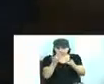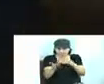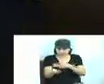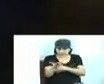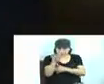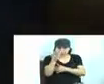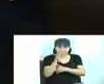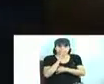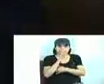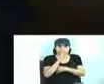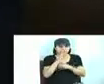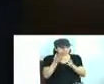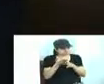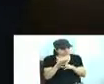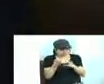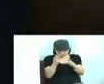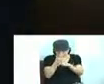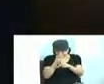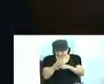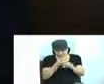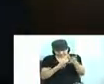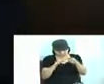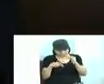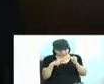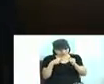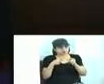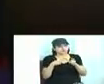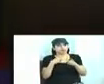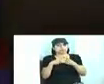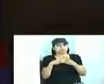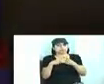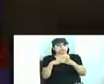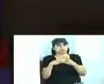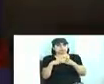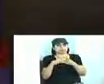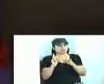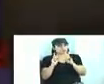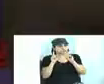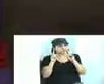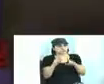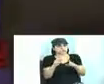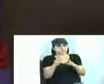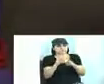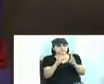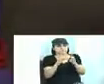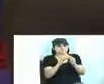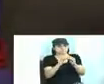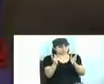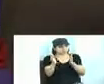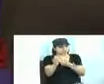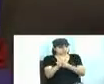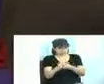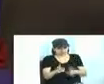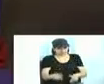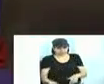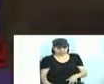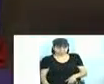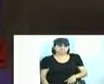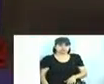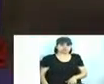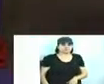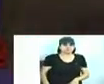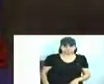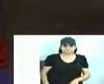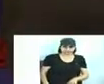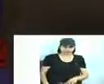big mystery, trying to figure out what this was all about. And then we collectively went to the conference room, which was on our agendas when we walked in and